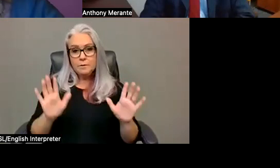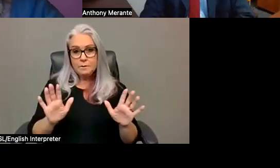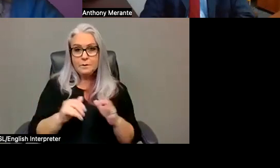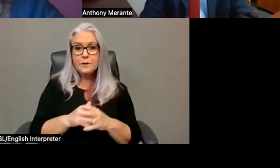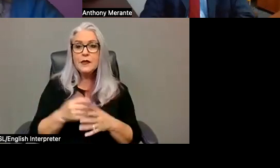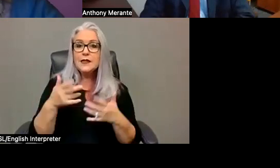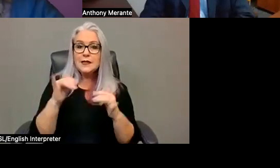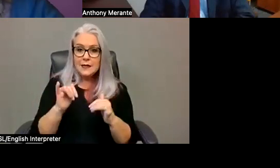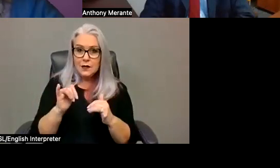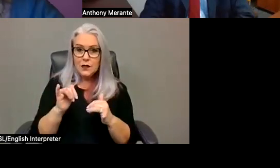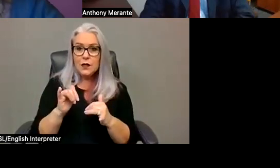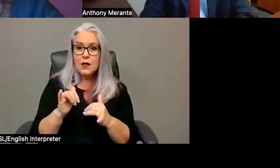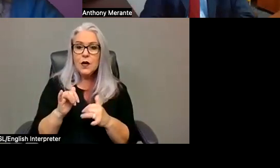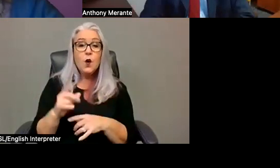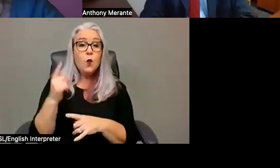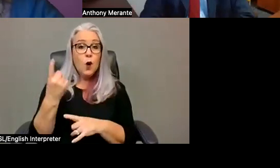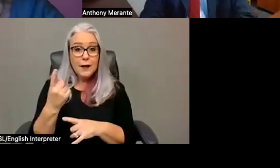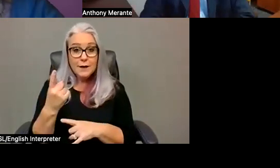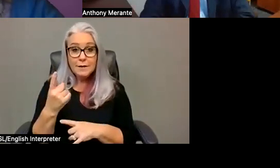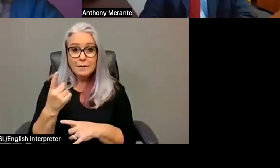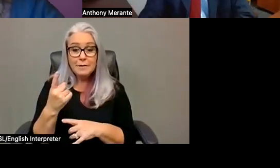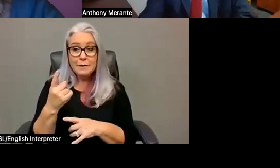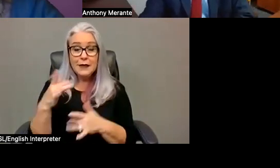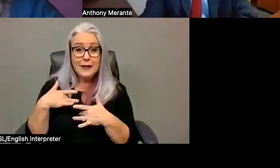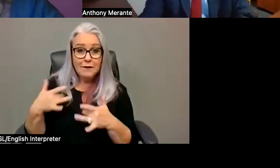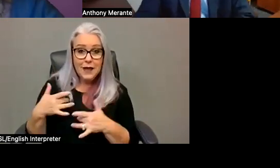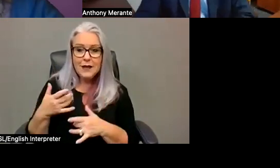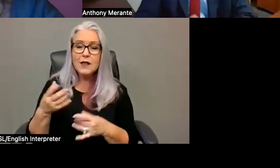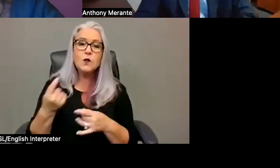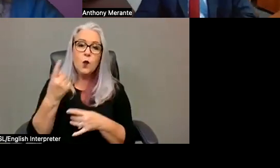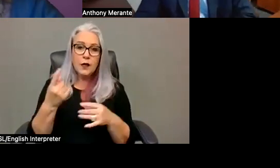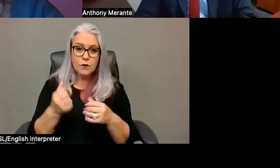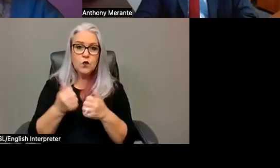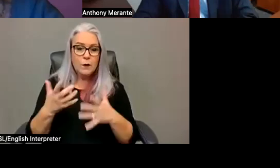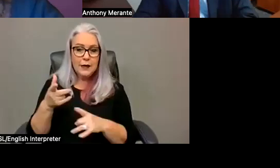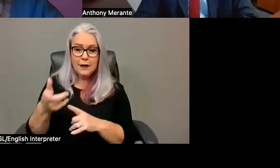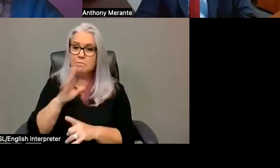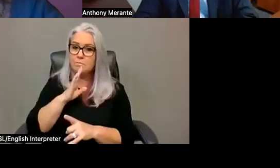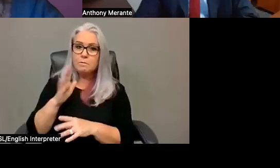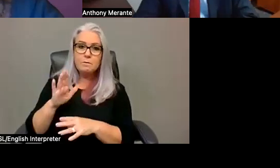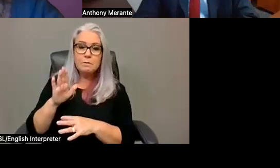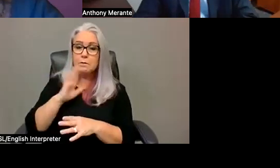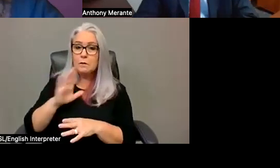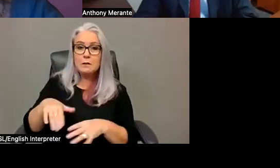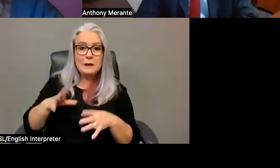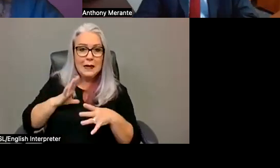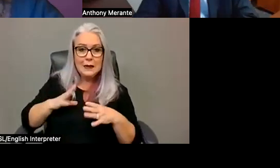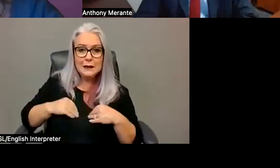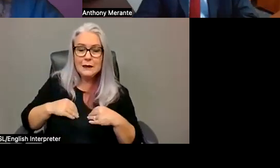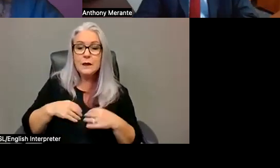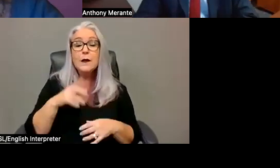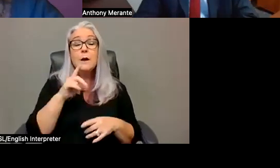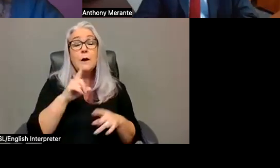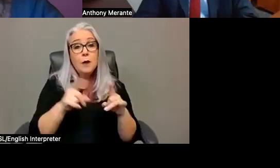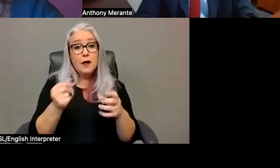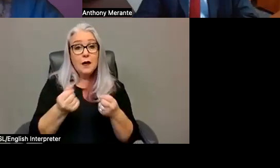still one is one too many, and that's what we're always fighting against. And so, a lot of what we're dealing with,